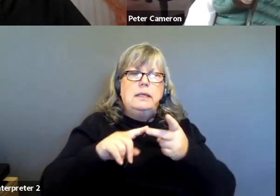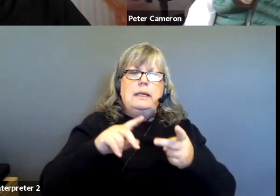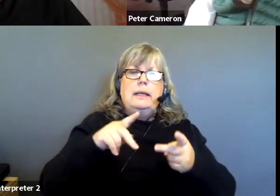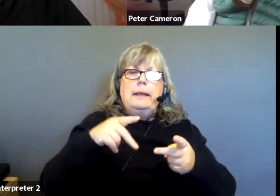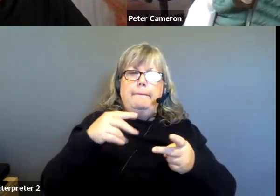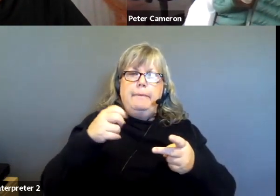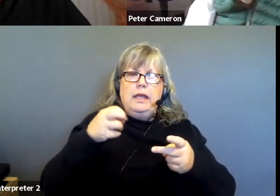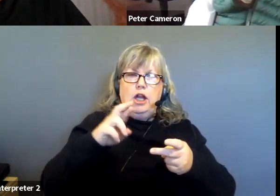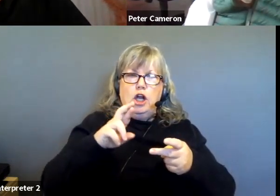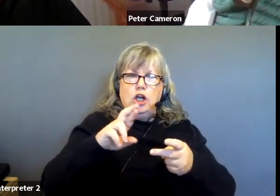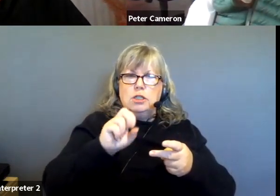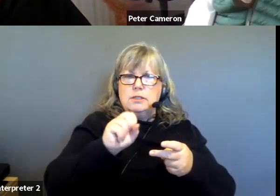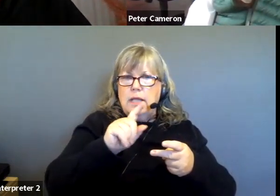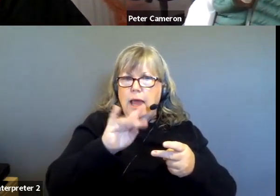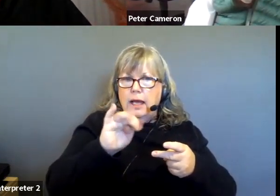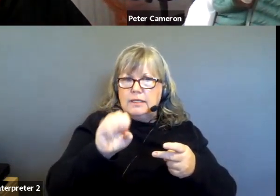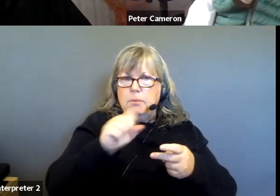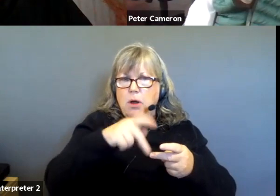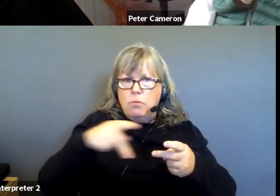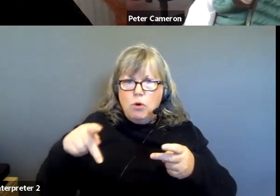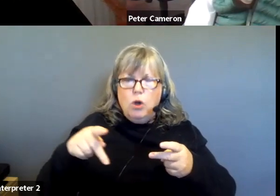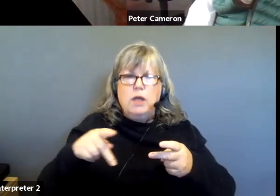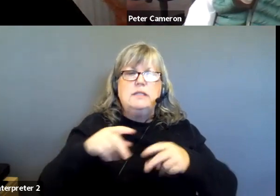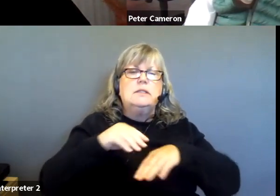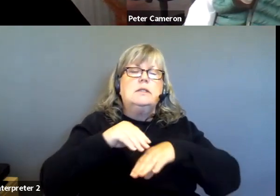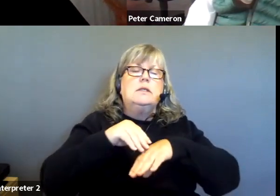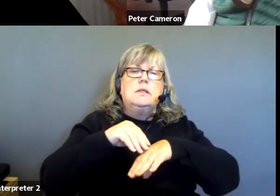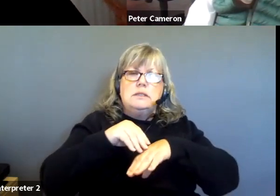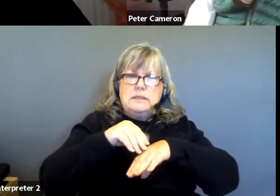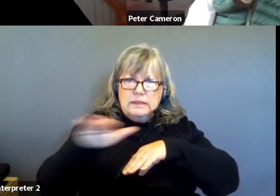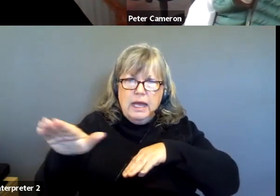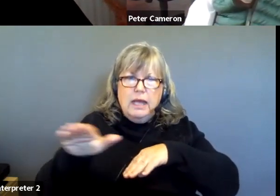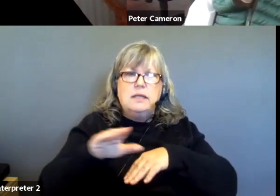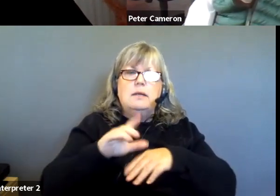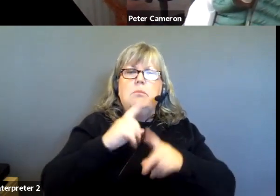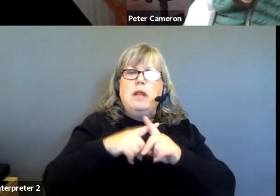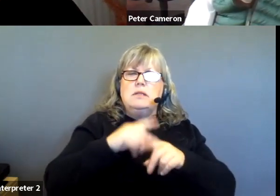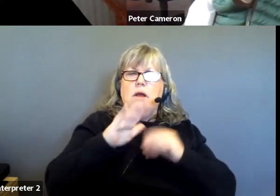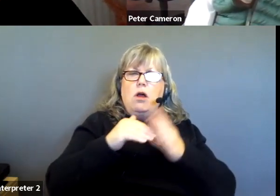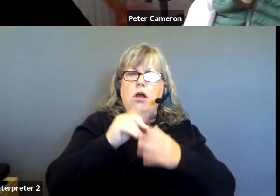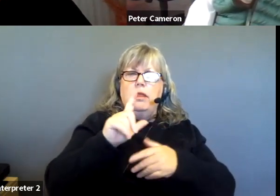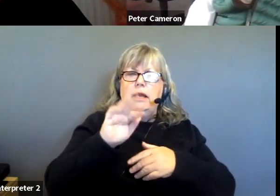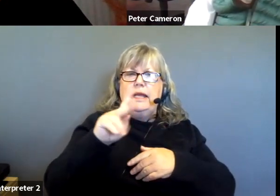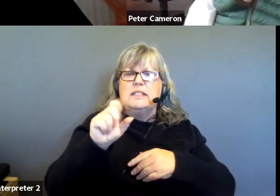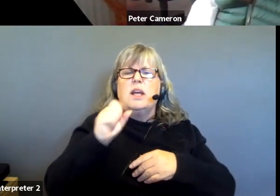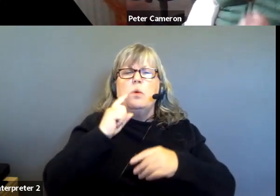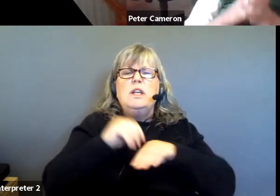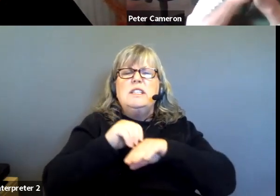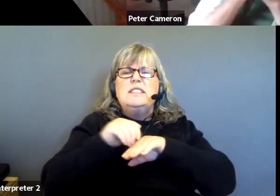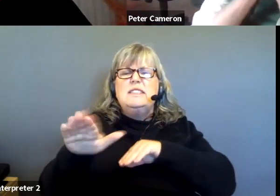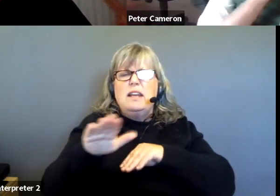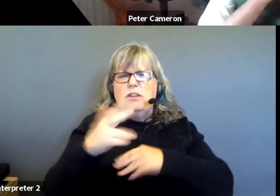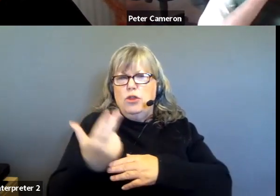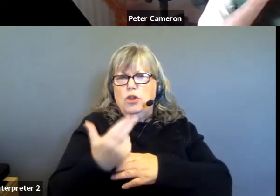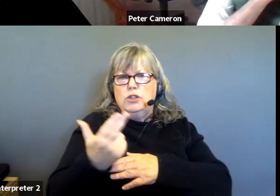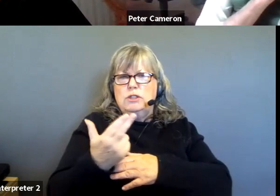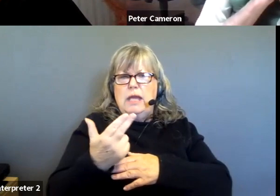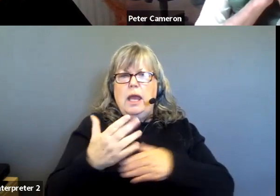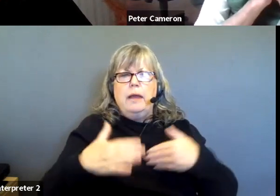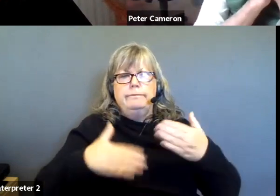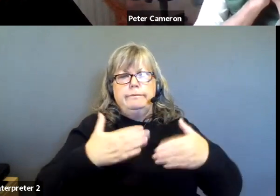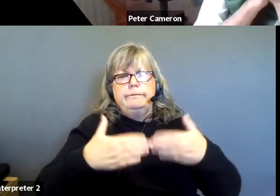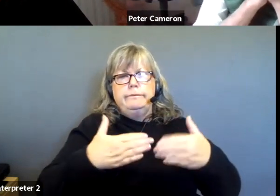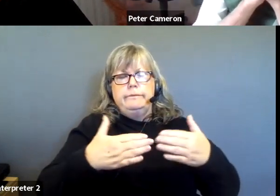will include all of his links that he's included in his slides on Thursday of this week. It takes us a couple days to process our